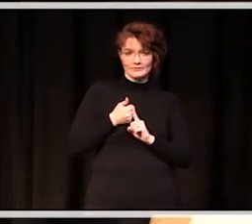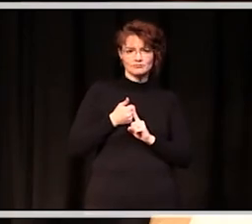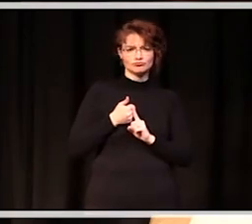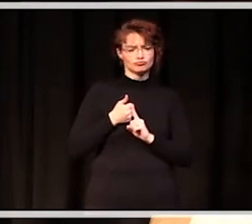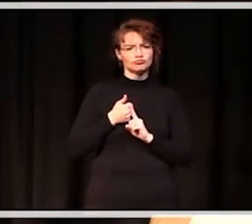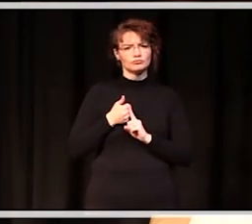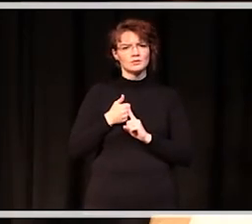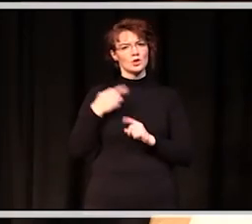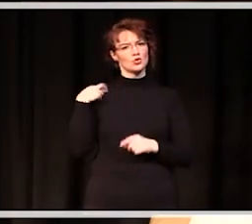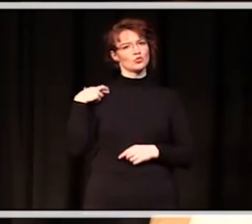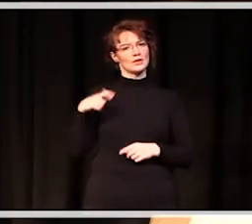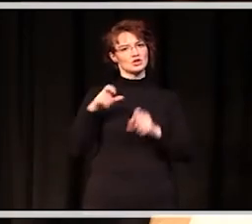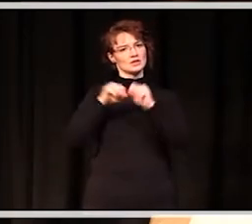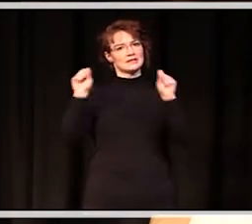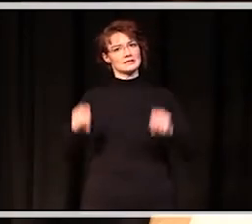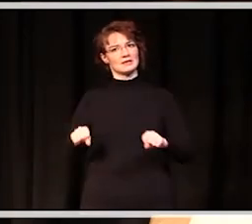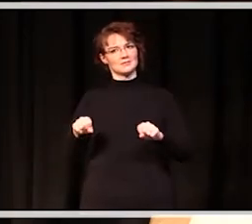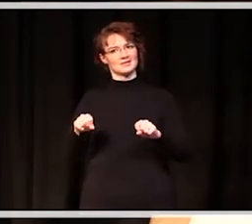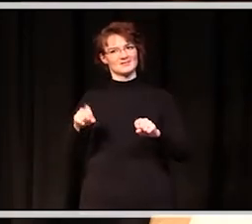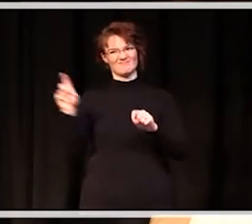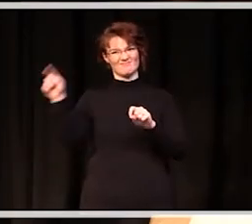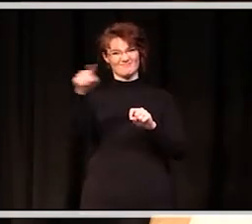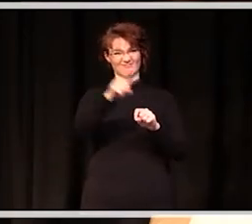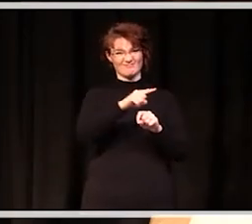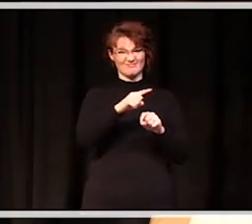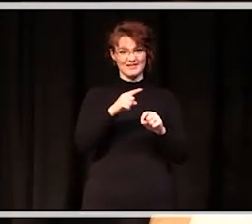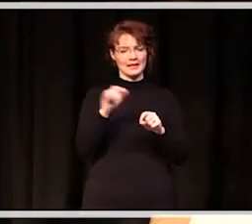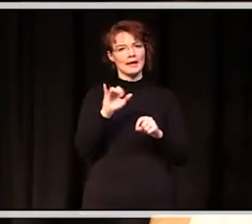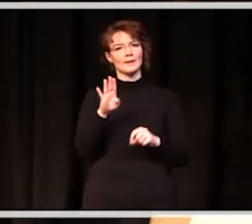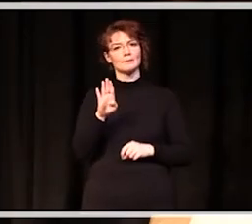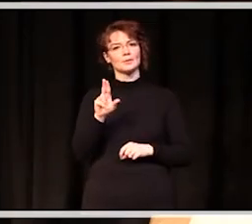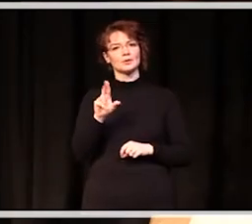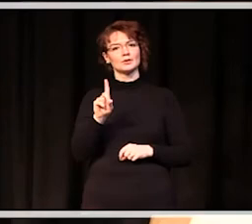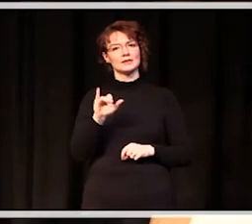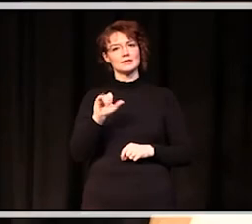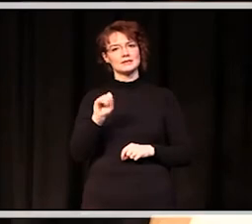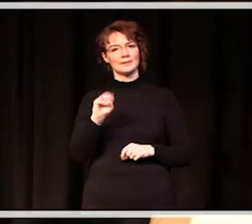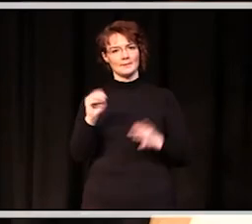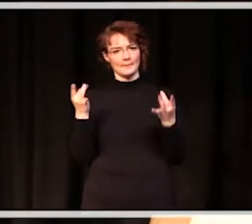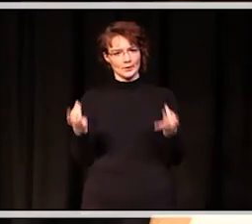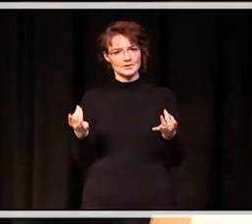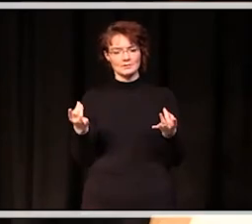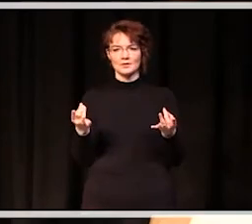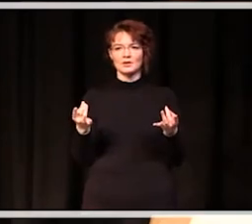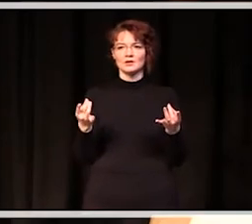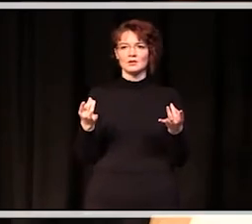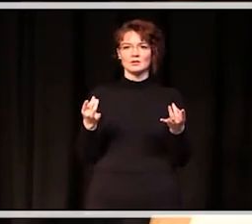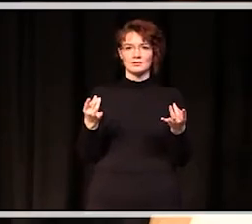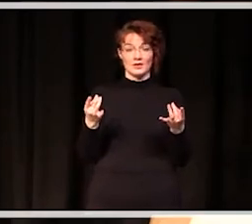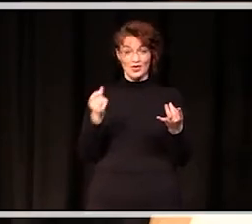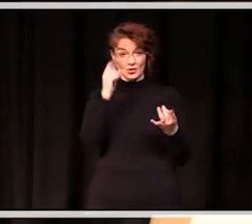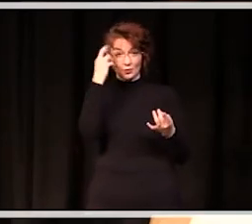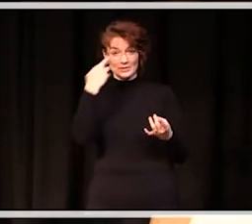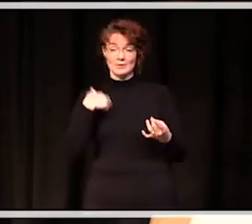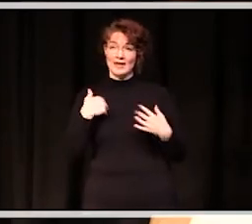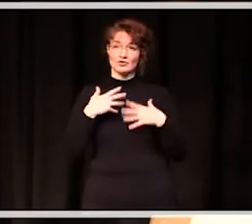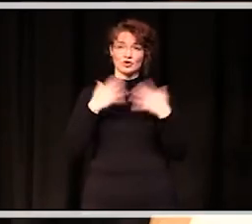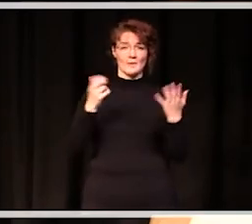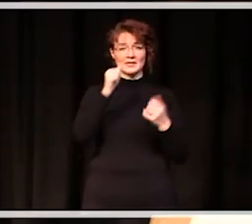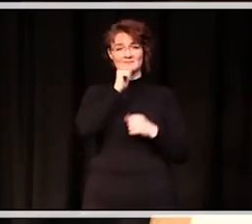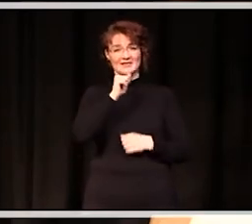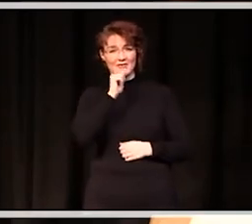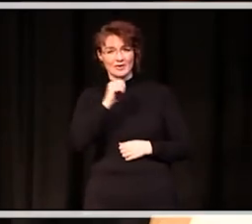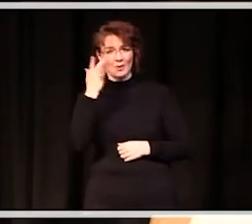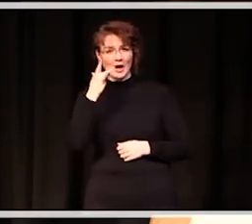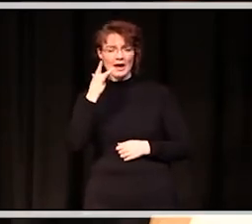actually religious systems that are out there that say, like, consider Buddhism, for example. It says the reason we have so much suffering in our world is because there's so many desires.